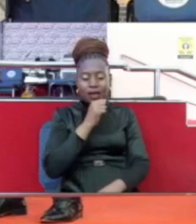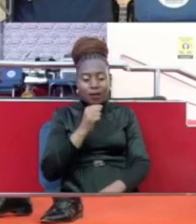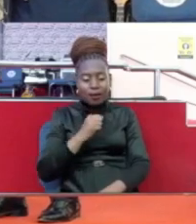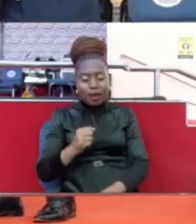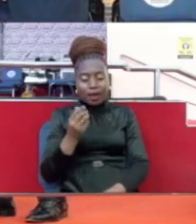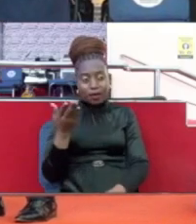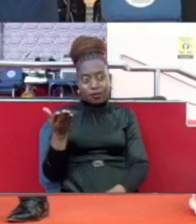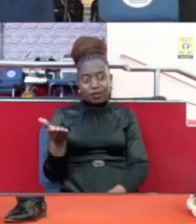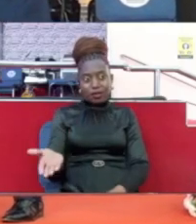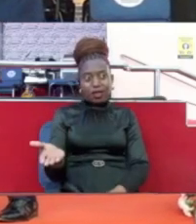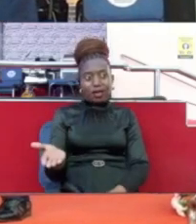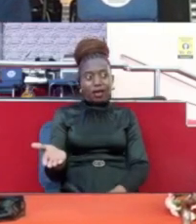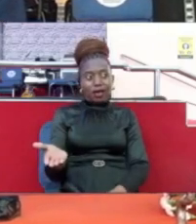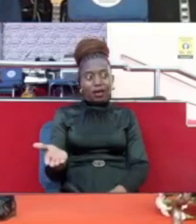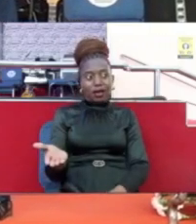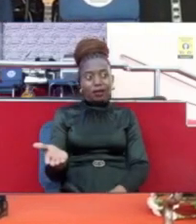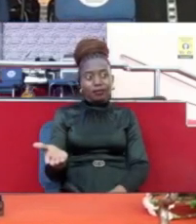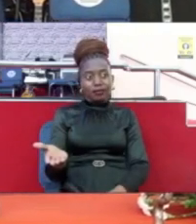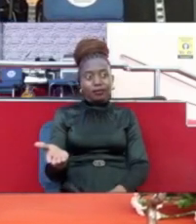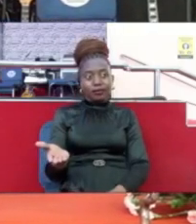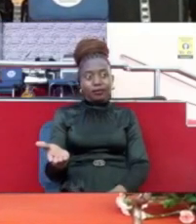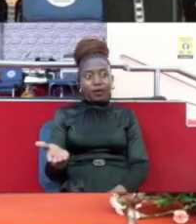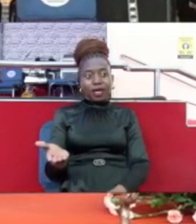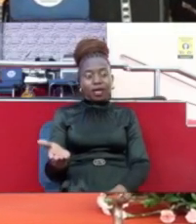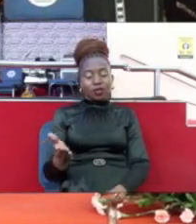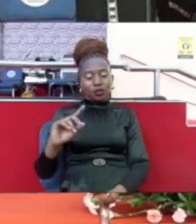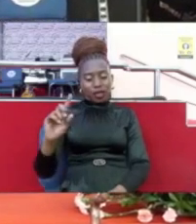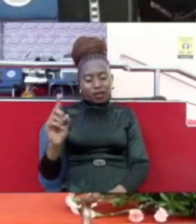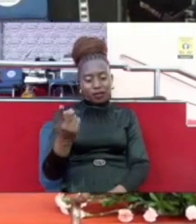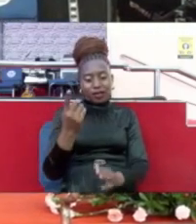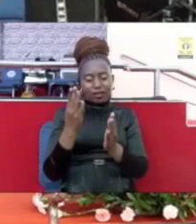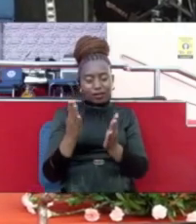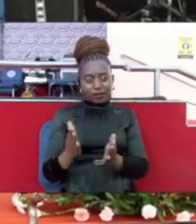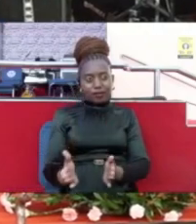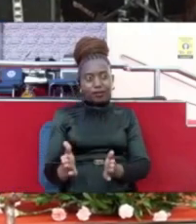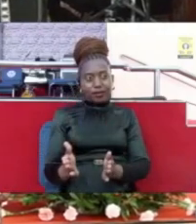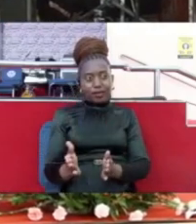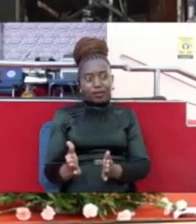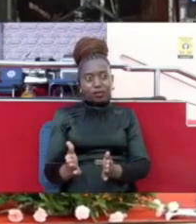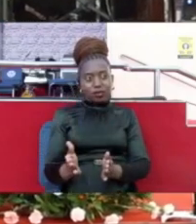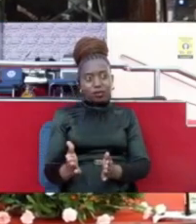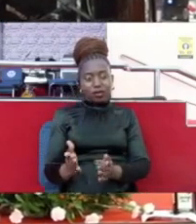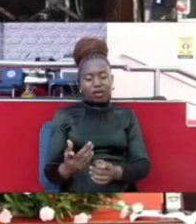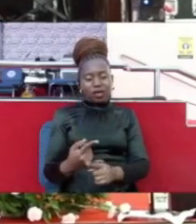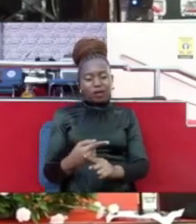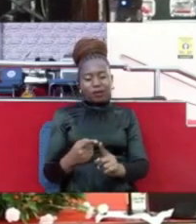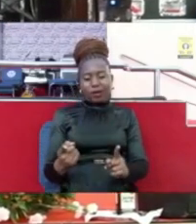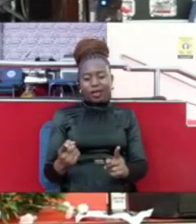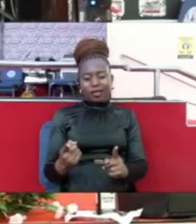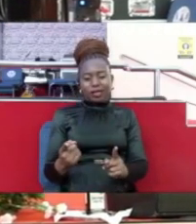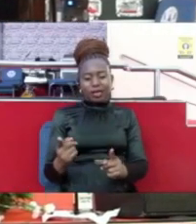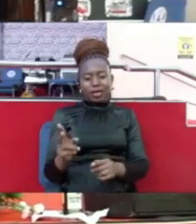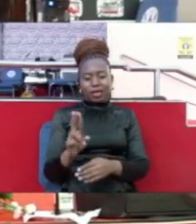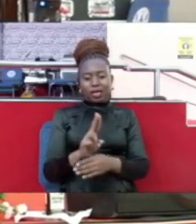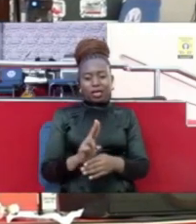there, she would be honored and on the front row. But she walked with a walker. Na alikuwa